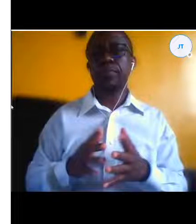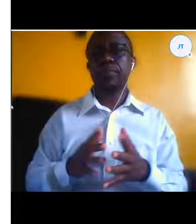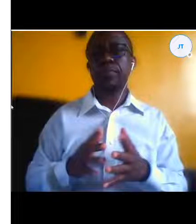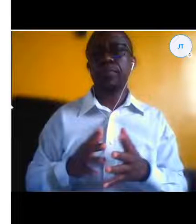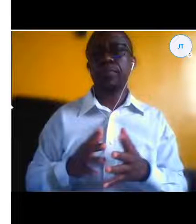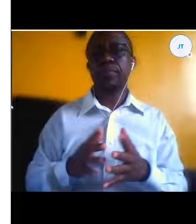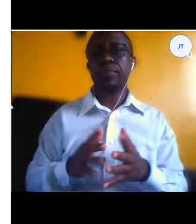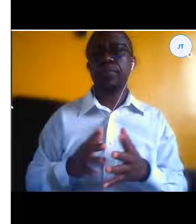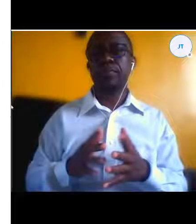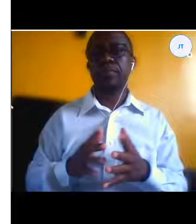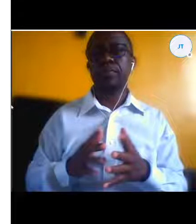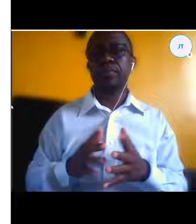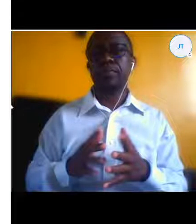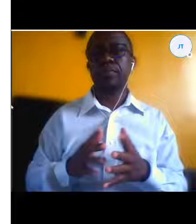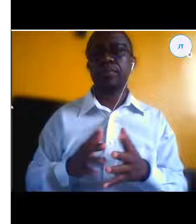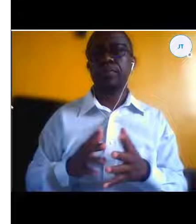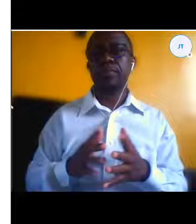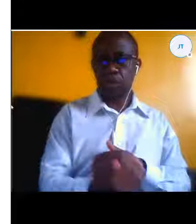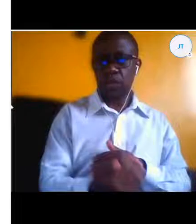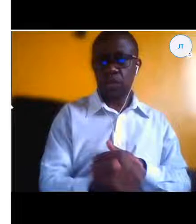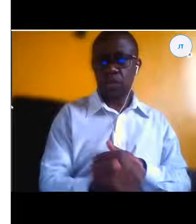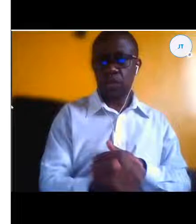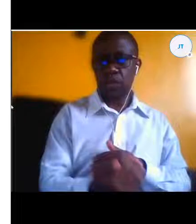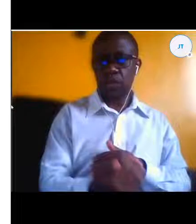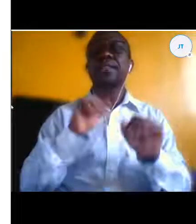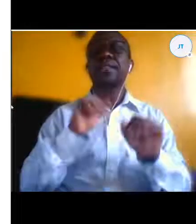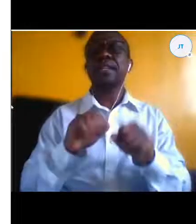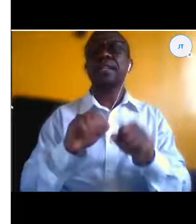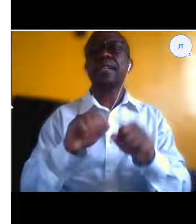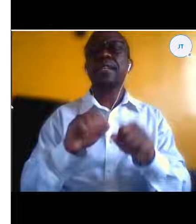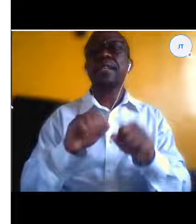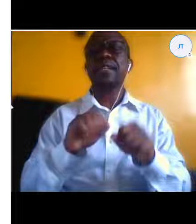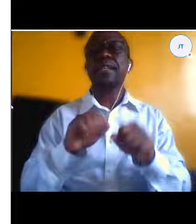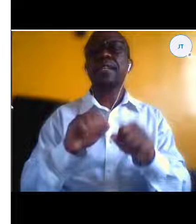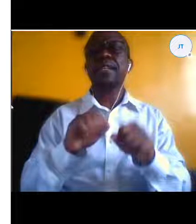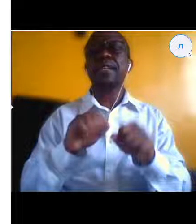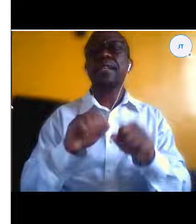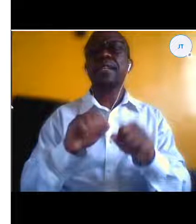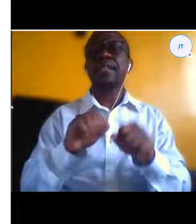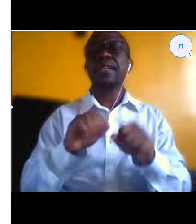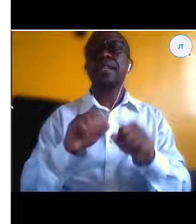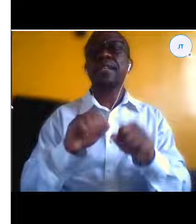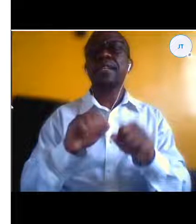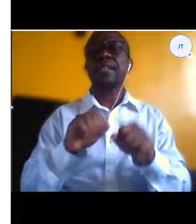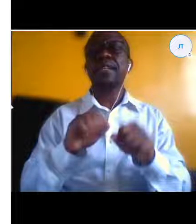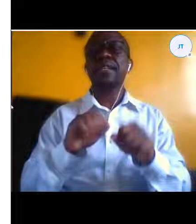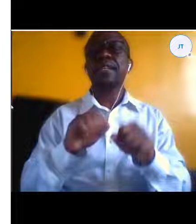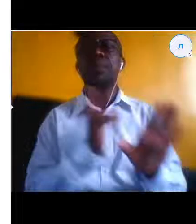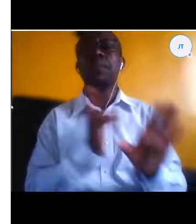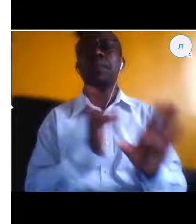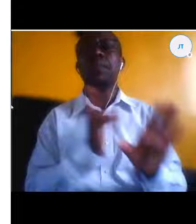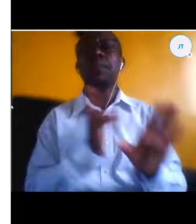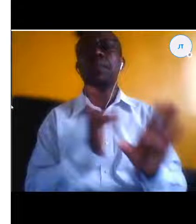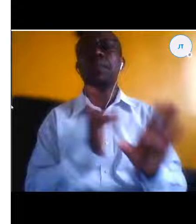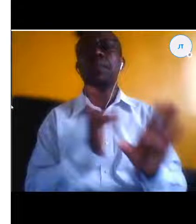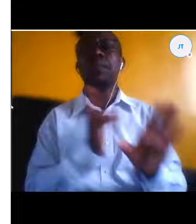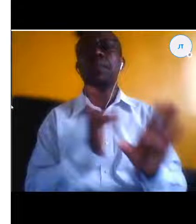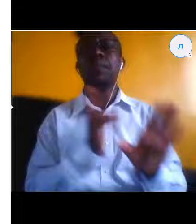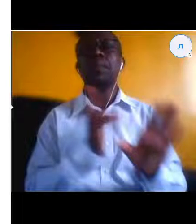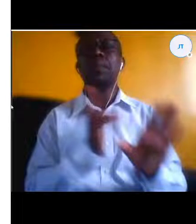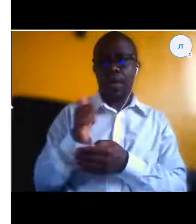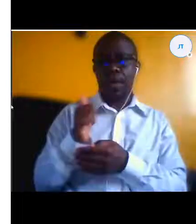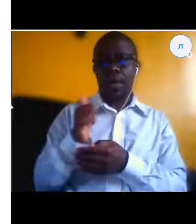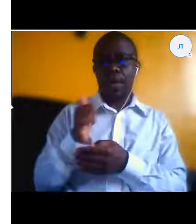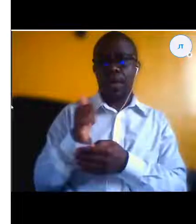ensure that children can participate in the forum? So as Damon will be facilitating that session